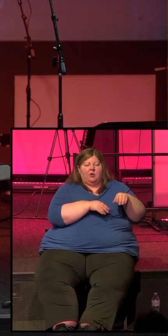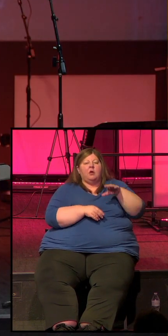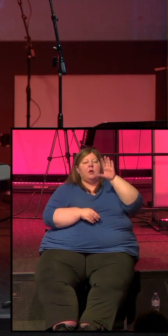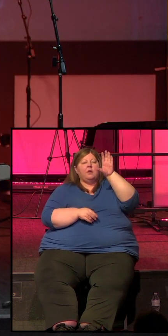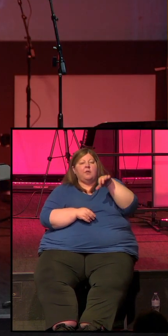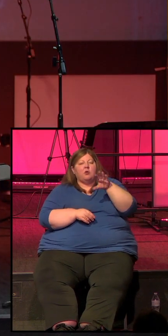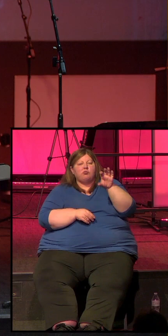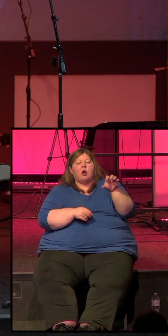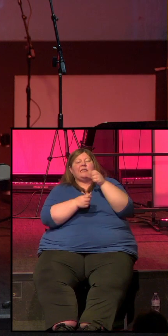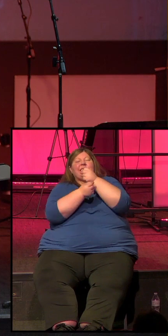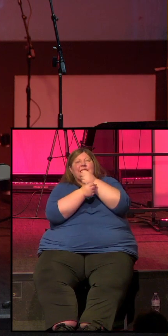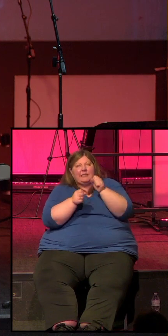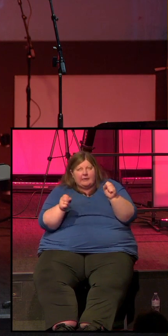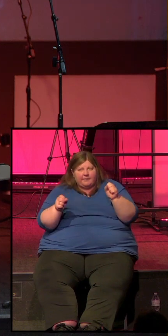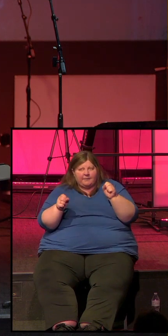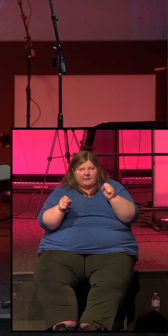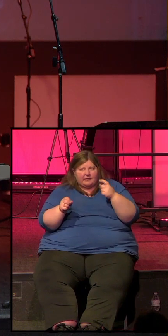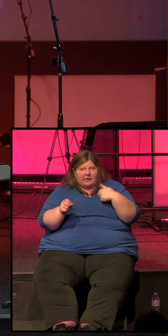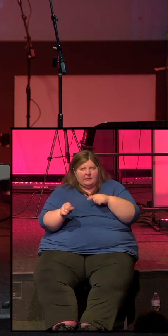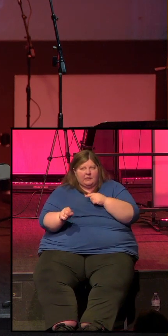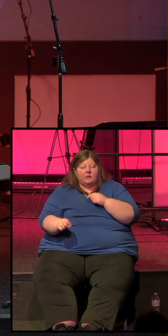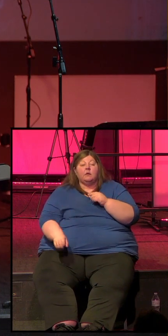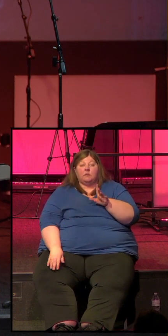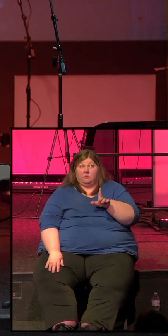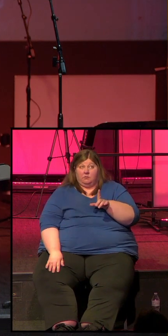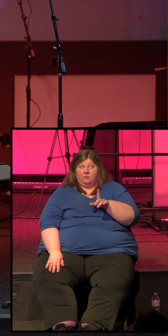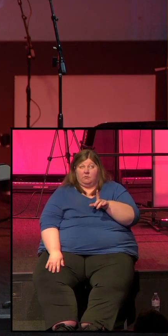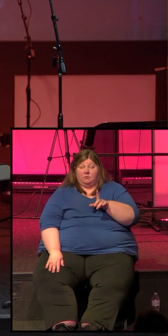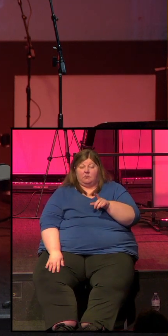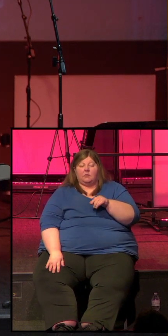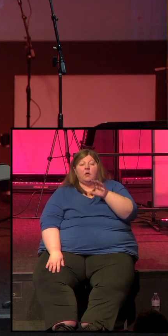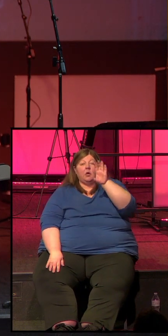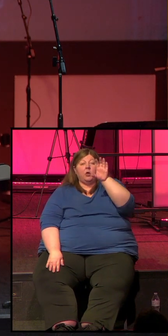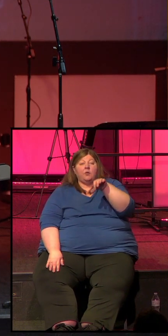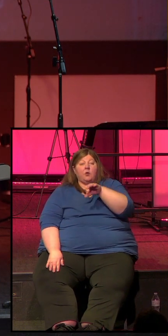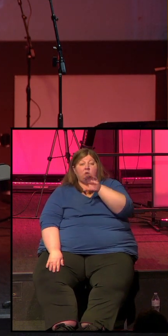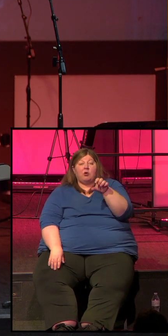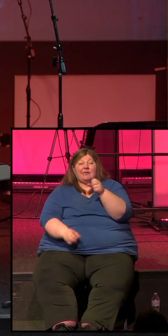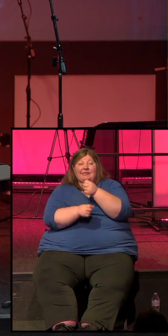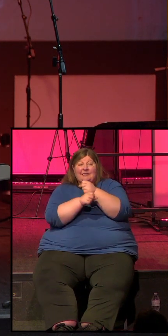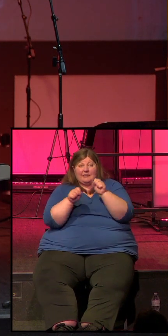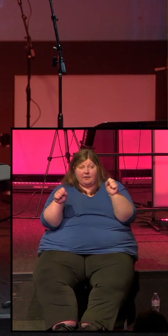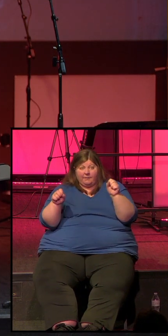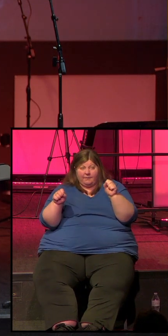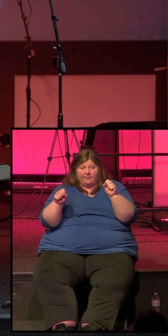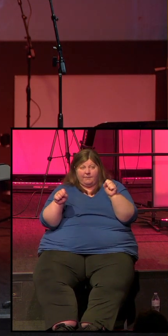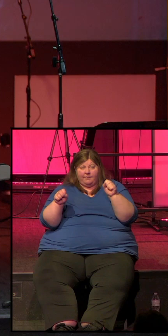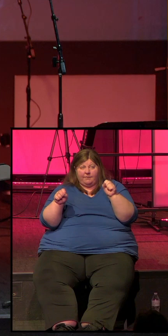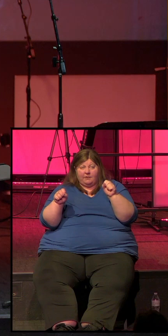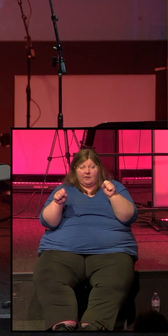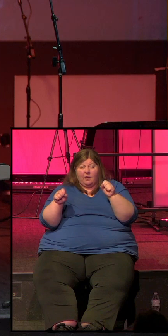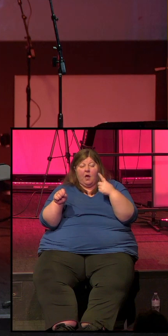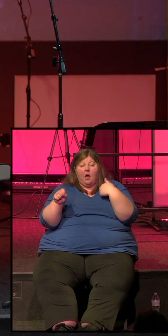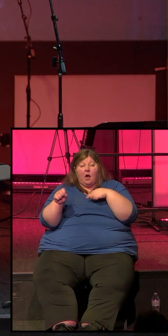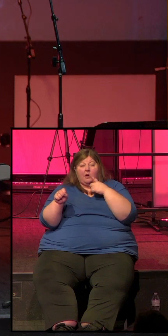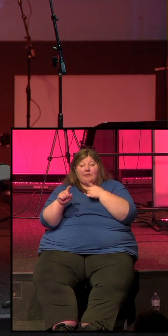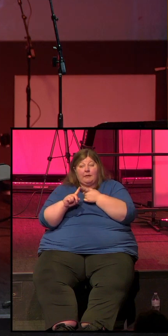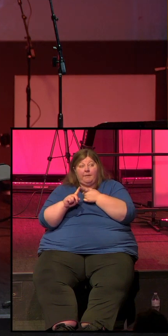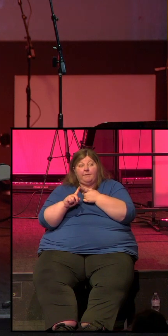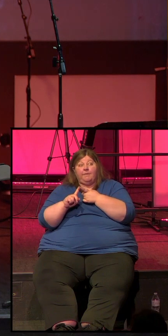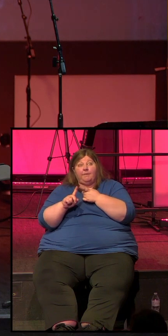operation. In fact, let's take it one step further. The cross is a rescue operation from a